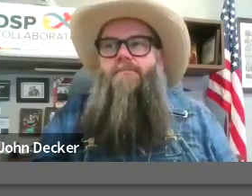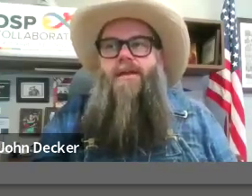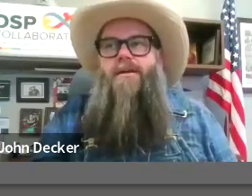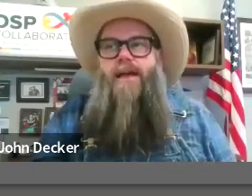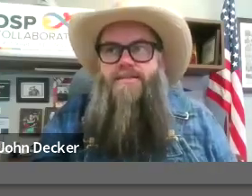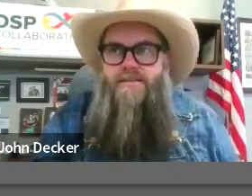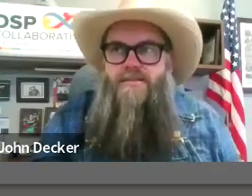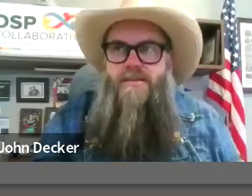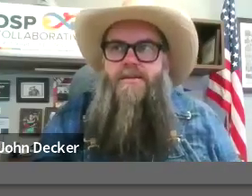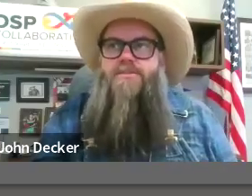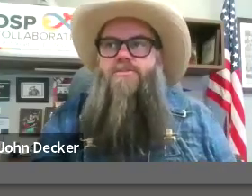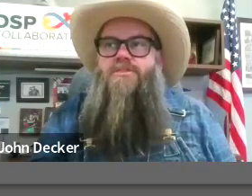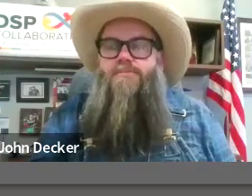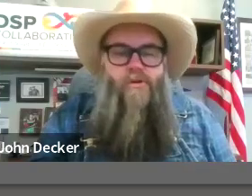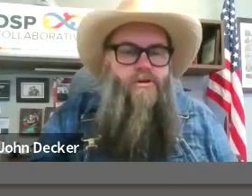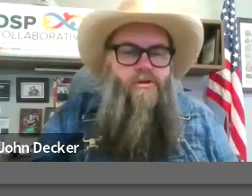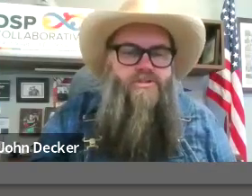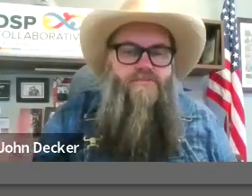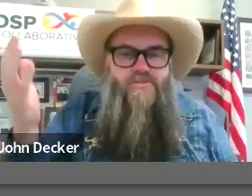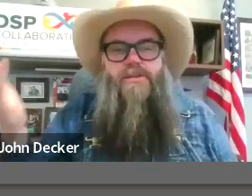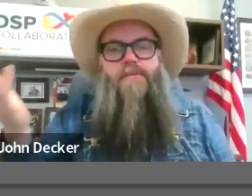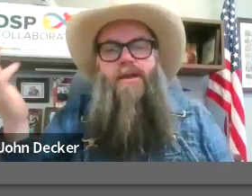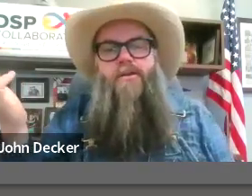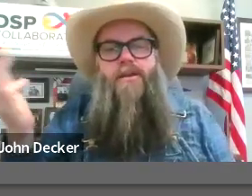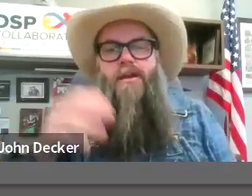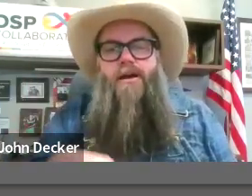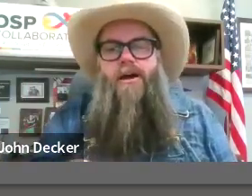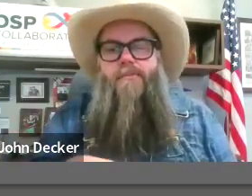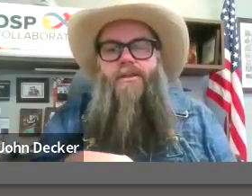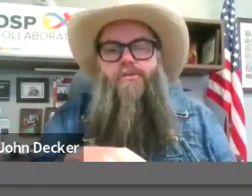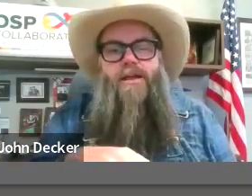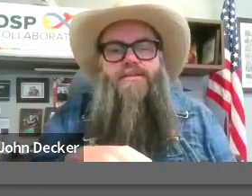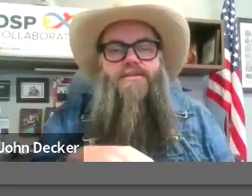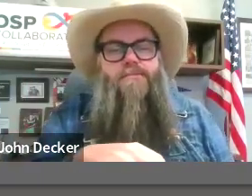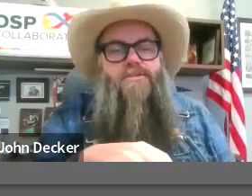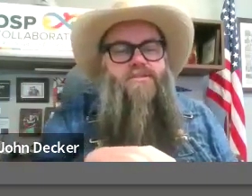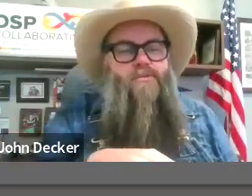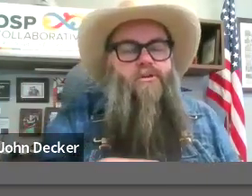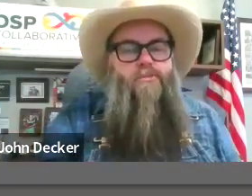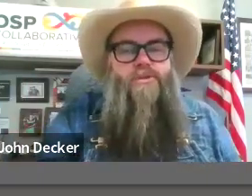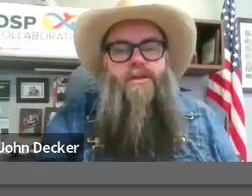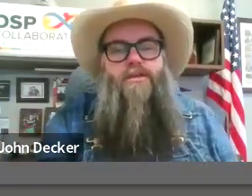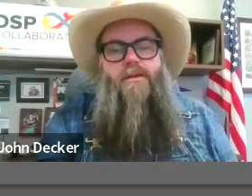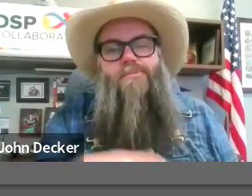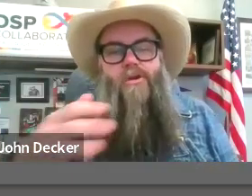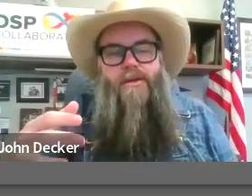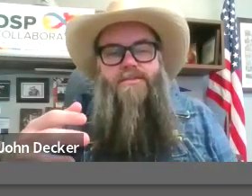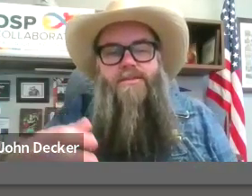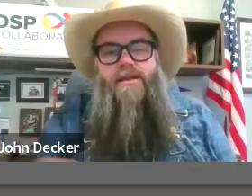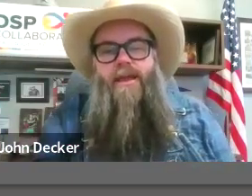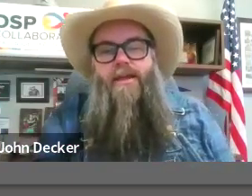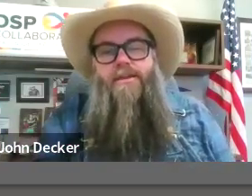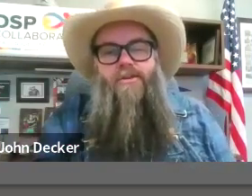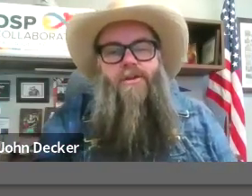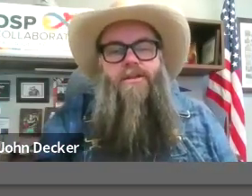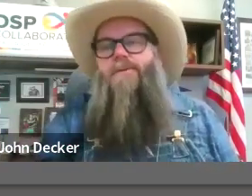her Ray-Ban Meta glasses to support her. She's visually impaired and utilizes them to support her both in